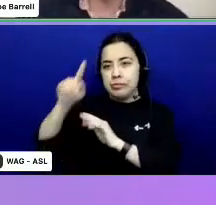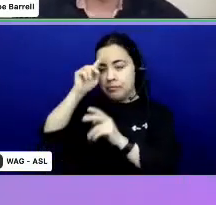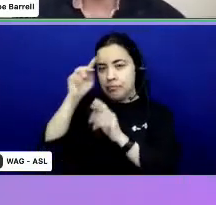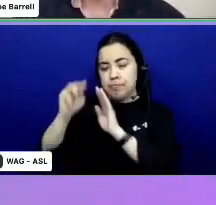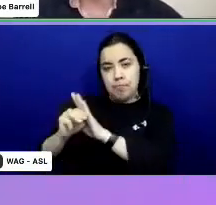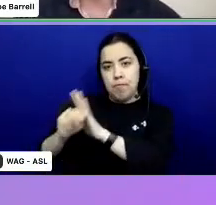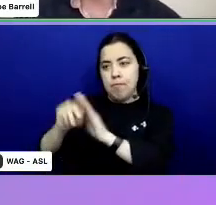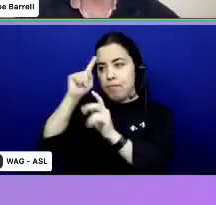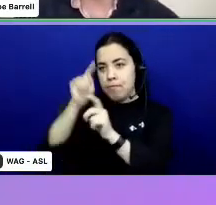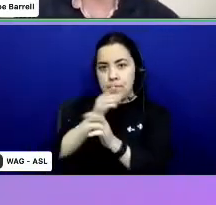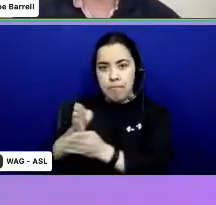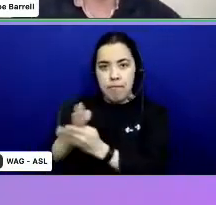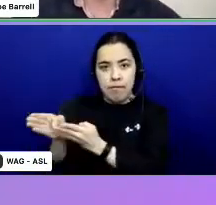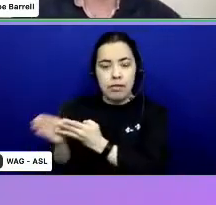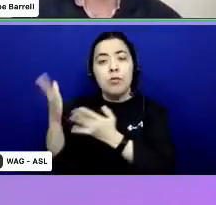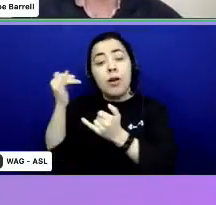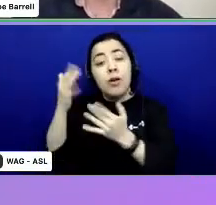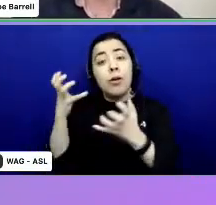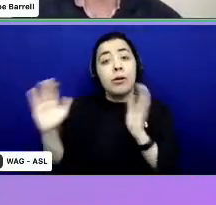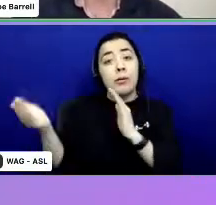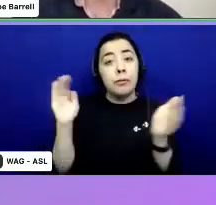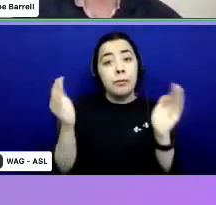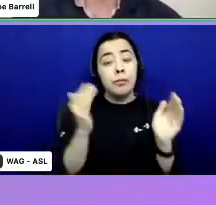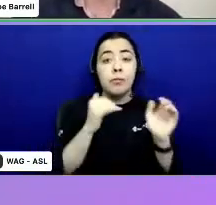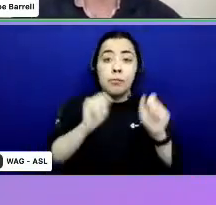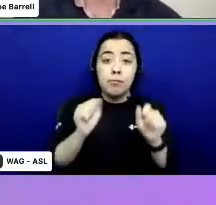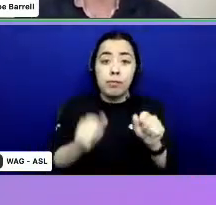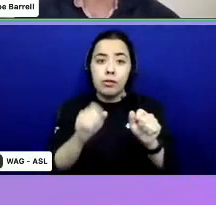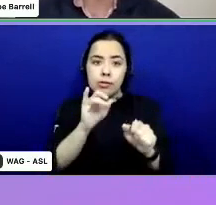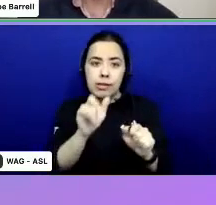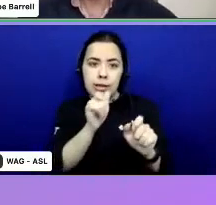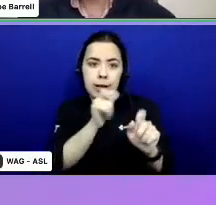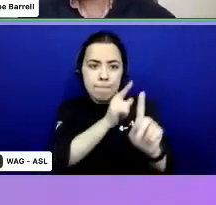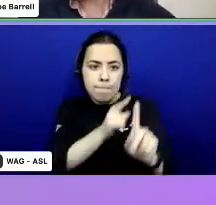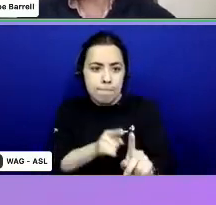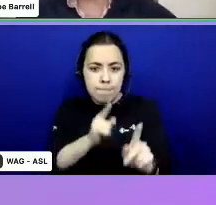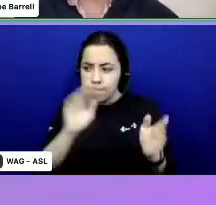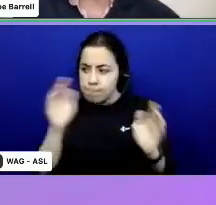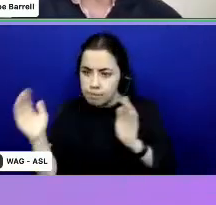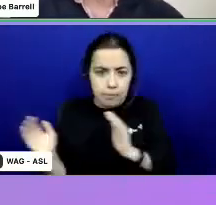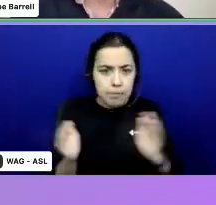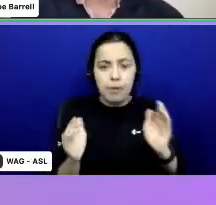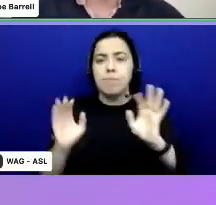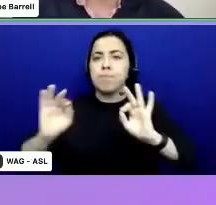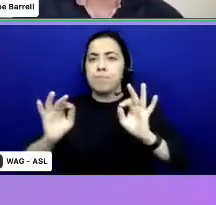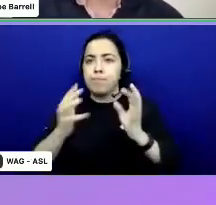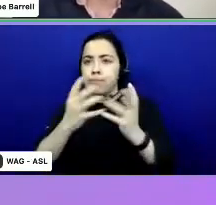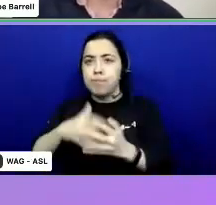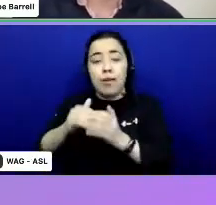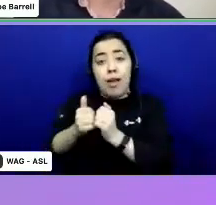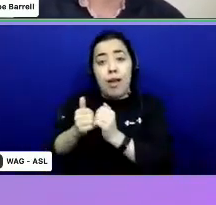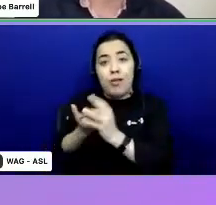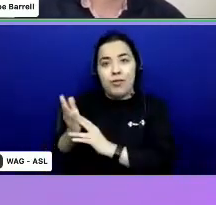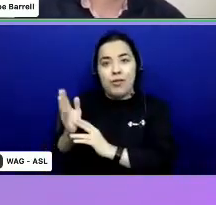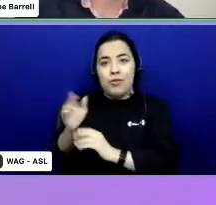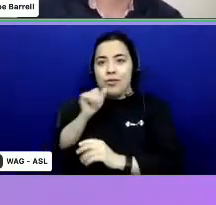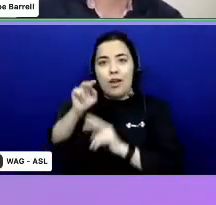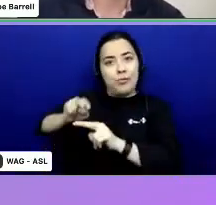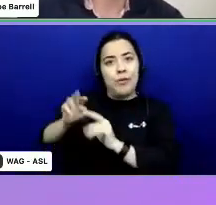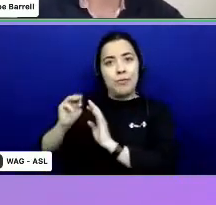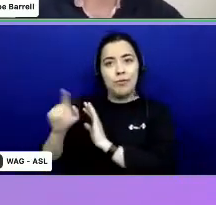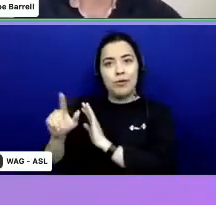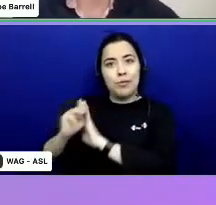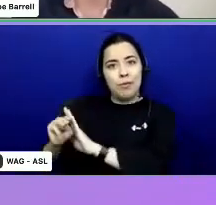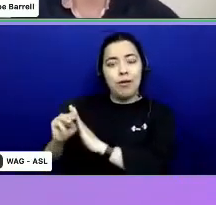to compare our potential data points to one another. So if we know that we're doing